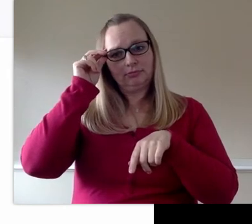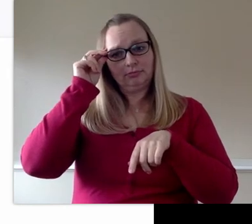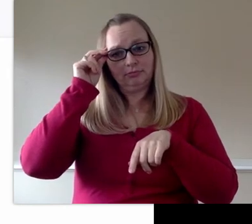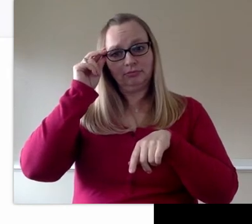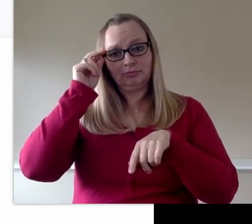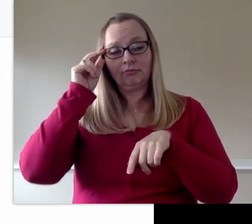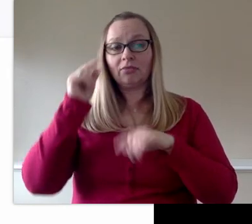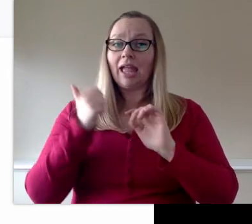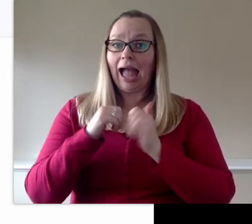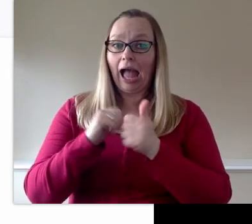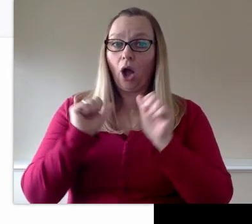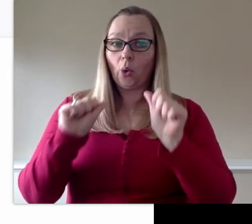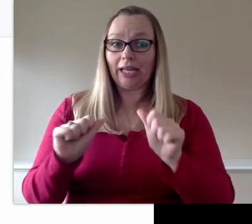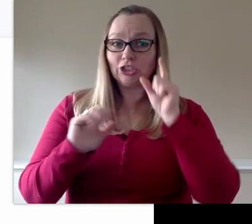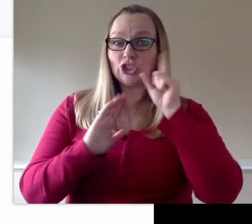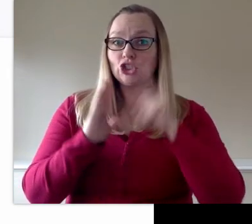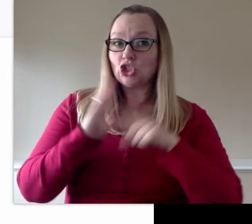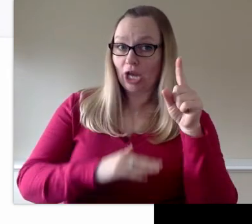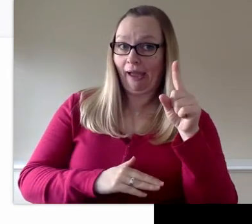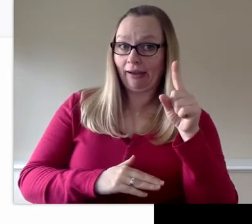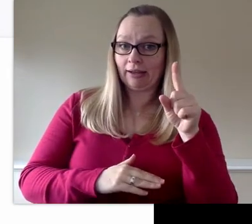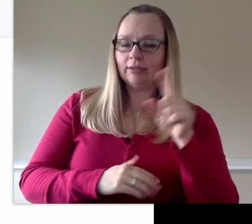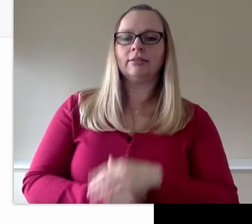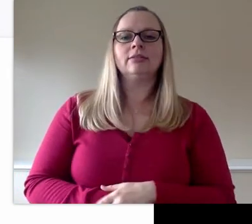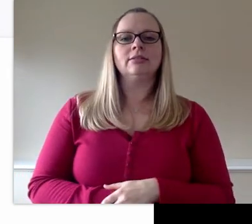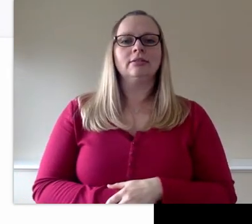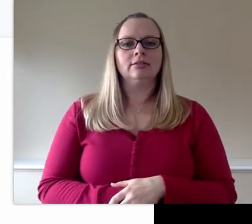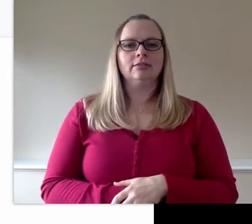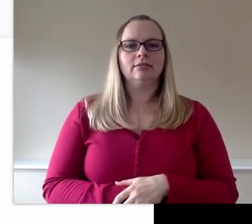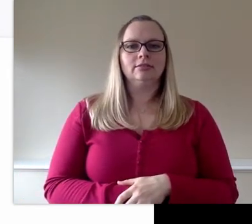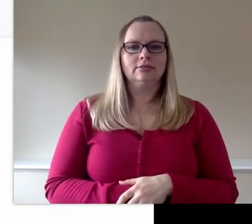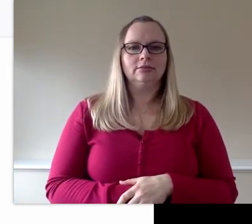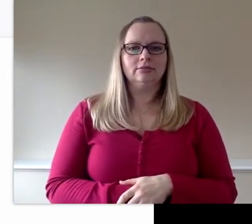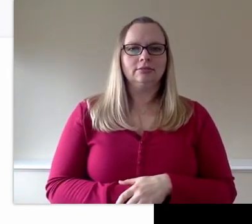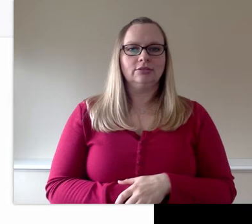And the way we can check it is if we take the